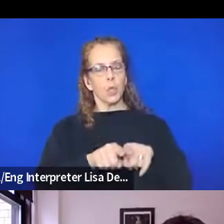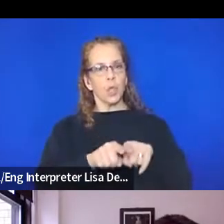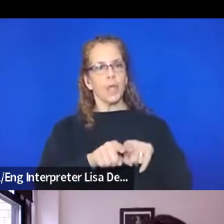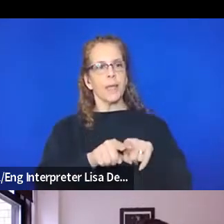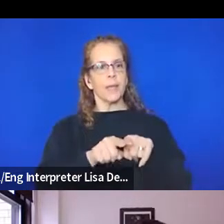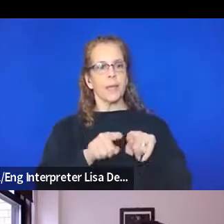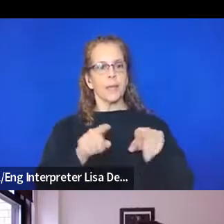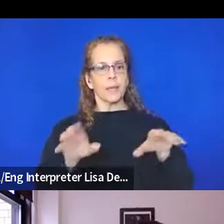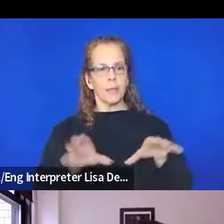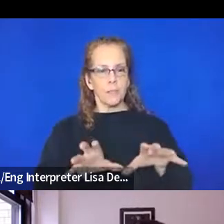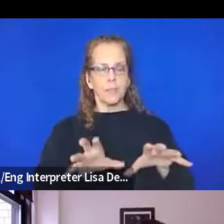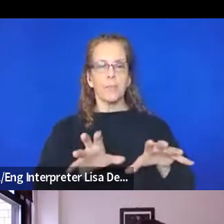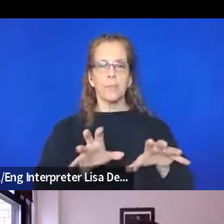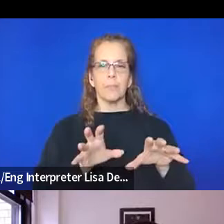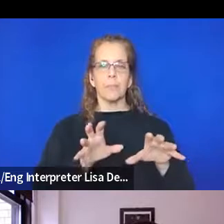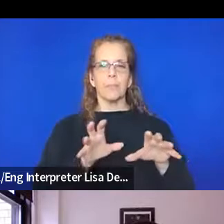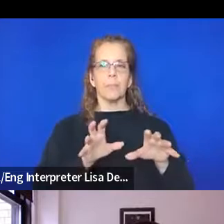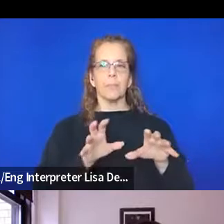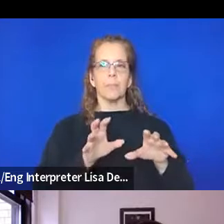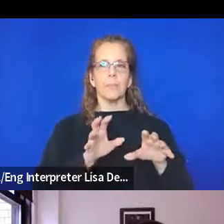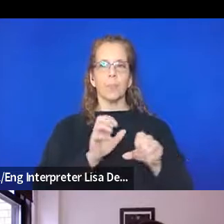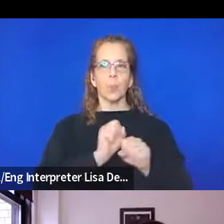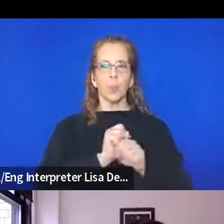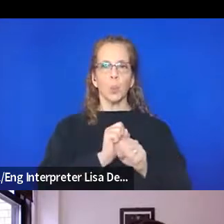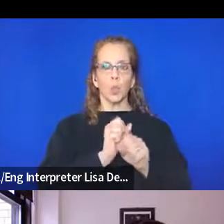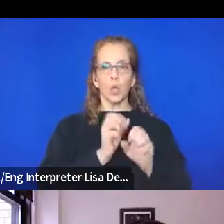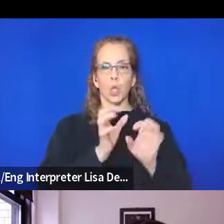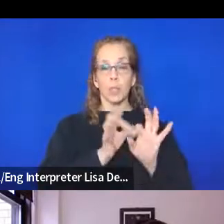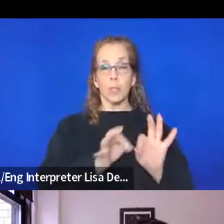really important, but more like